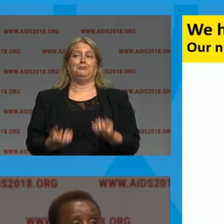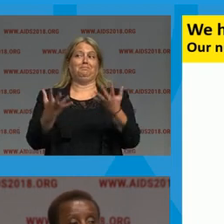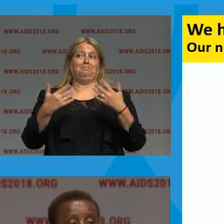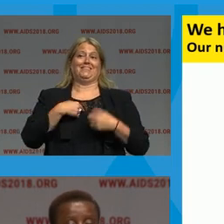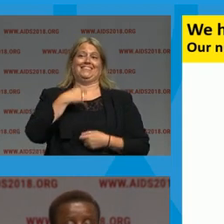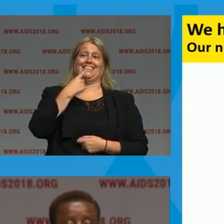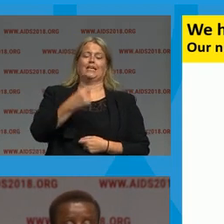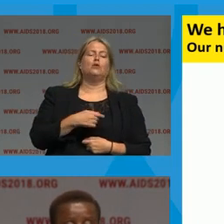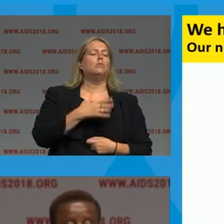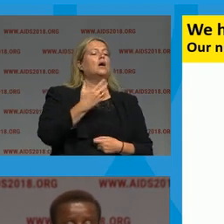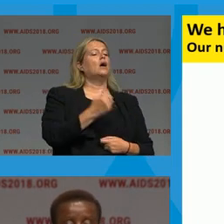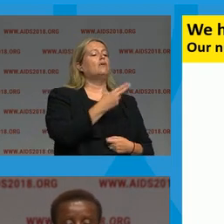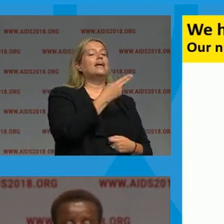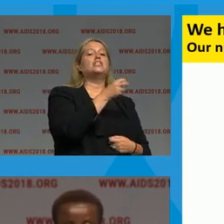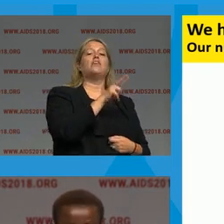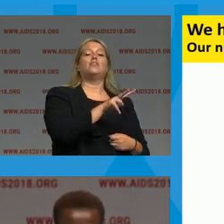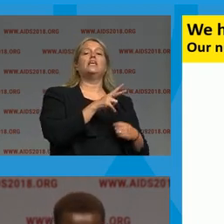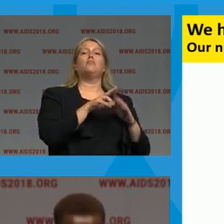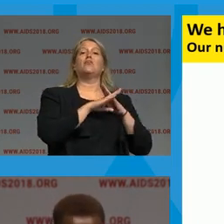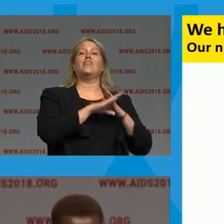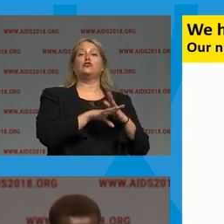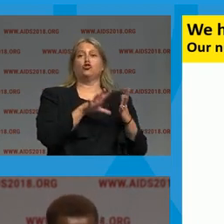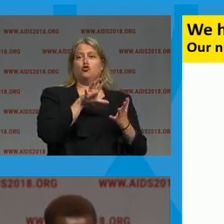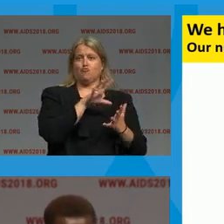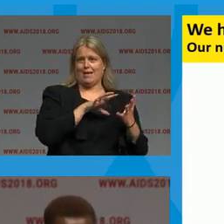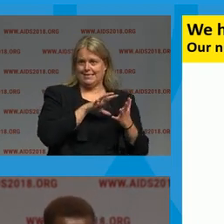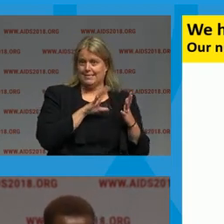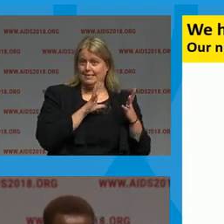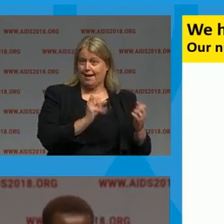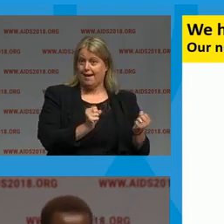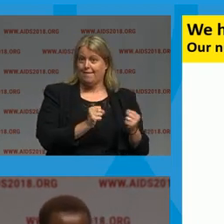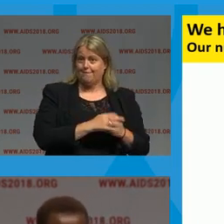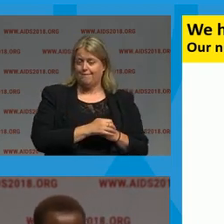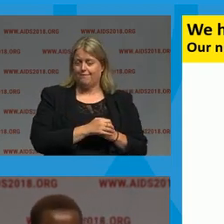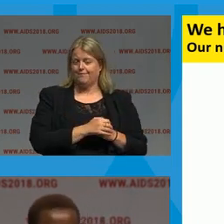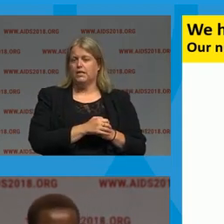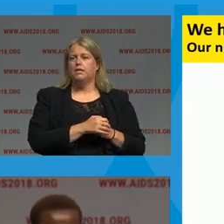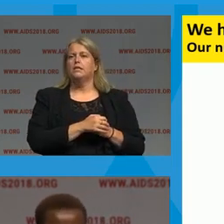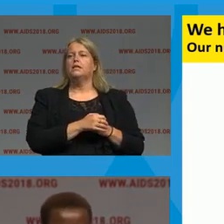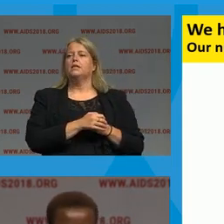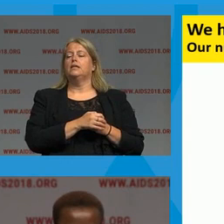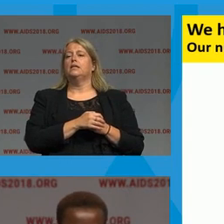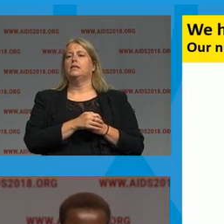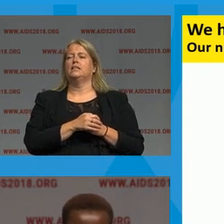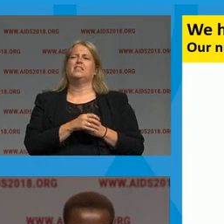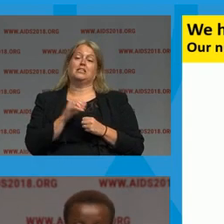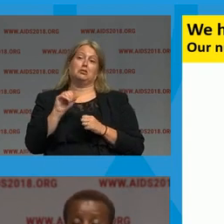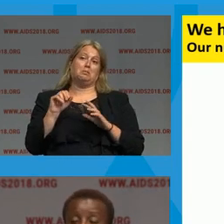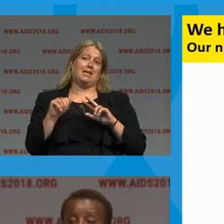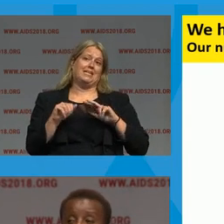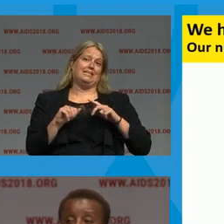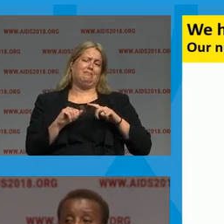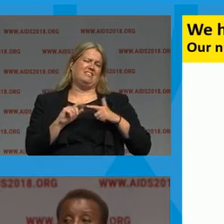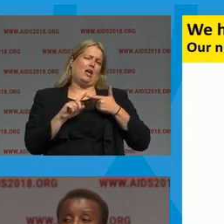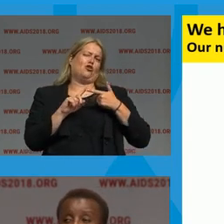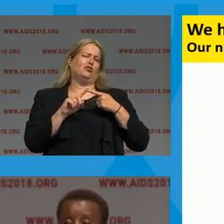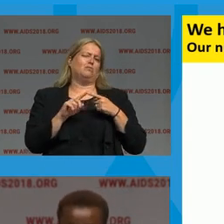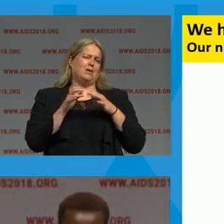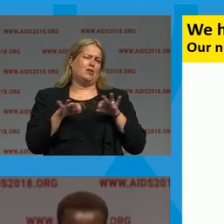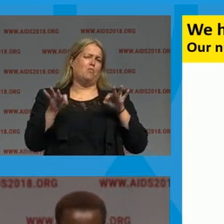have a HIV prevention crisis. And this is my second and very important reflection